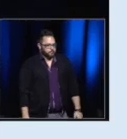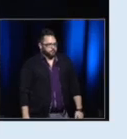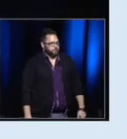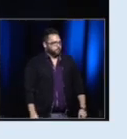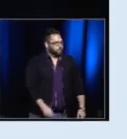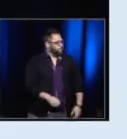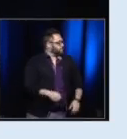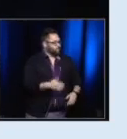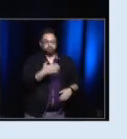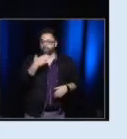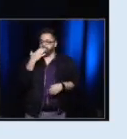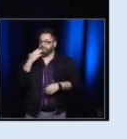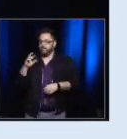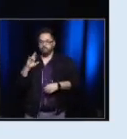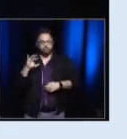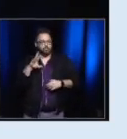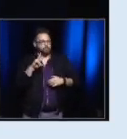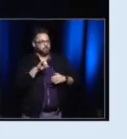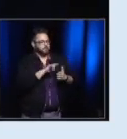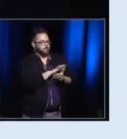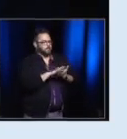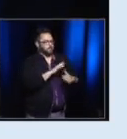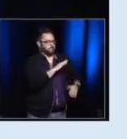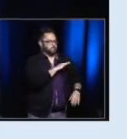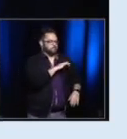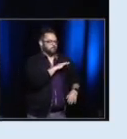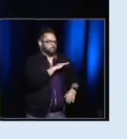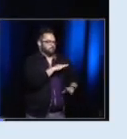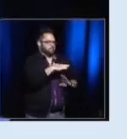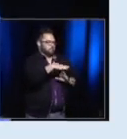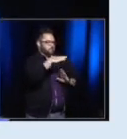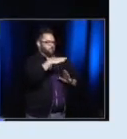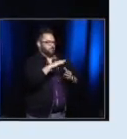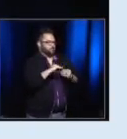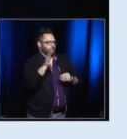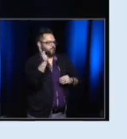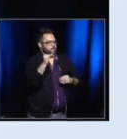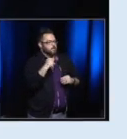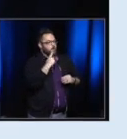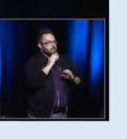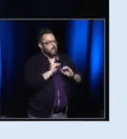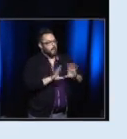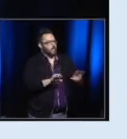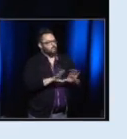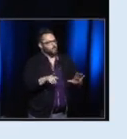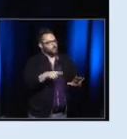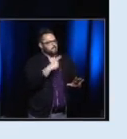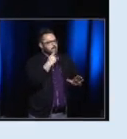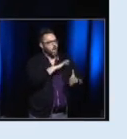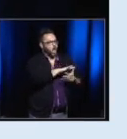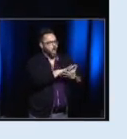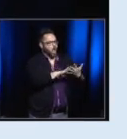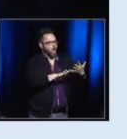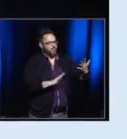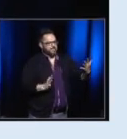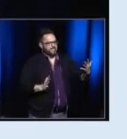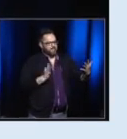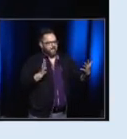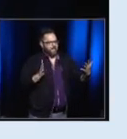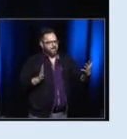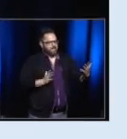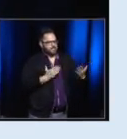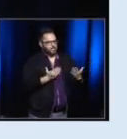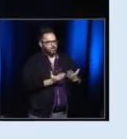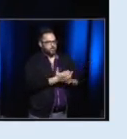Thank you, Richard. That was sublime. I just want to clarify when Richard says all these fancy new toys,